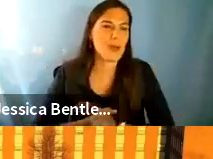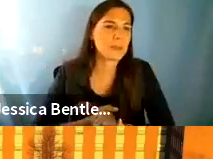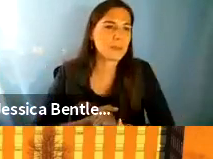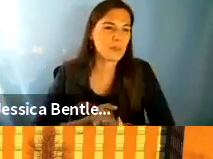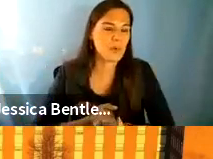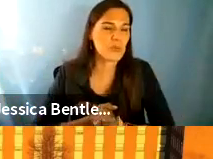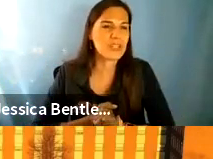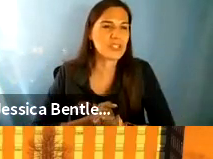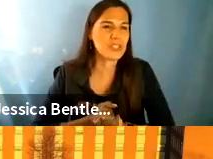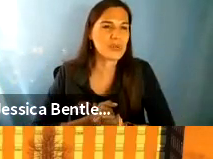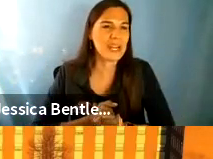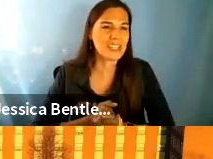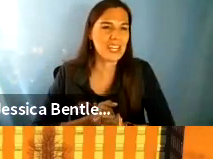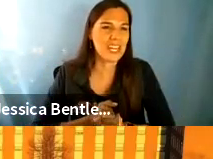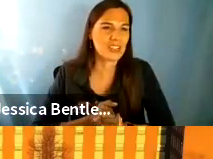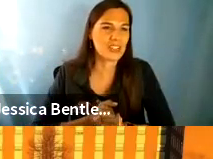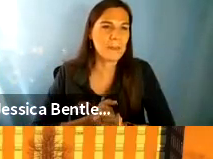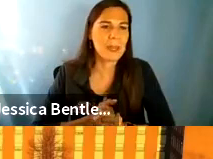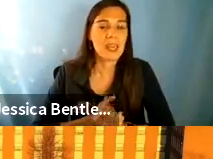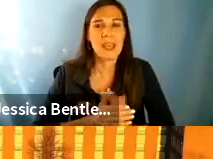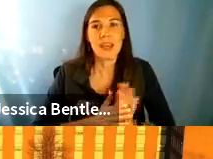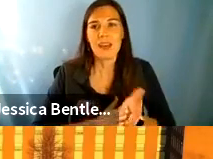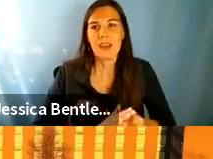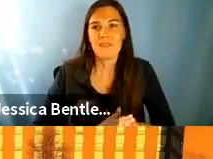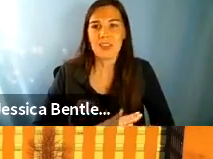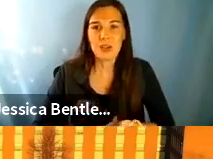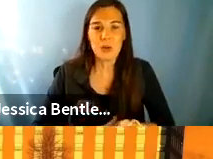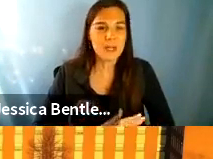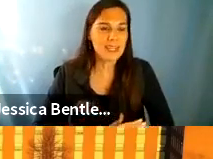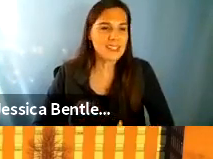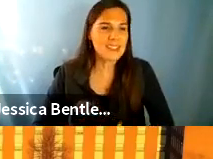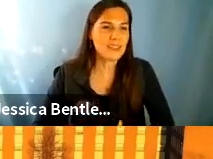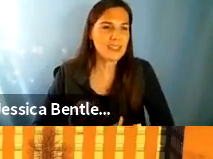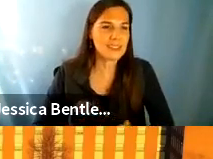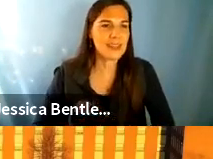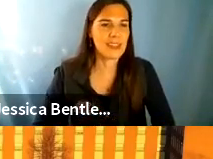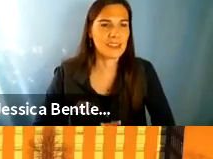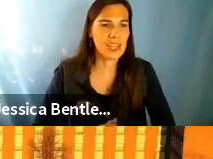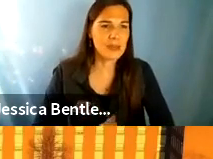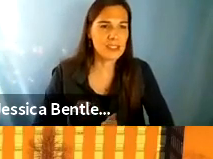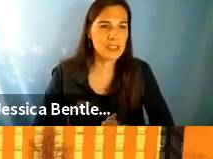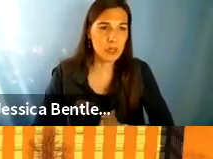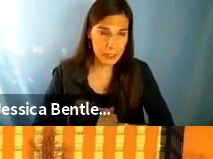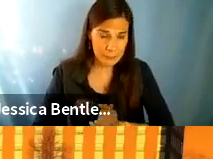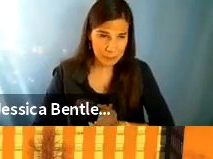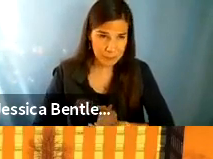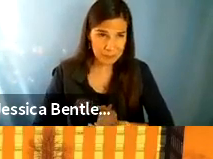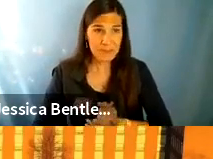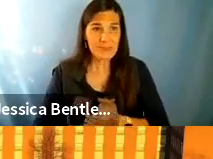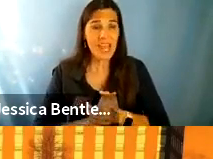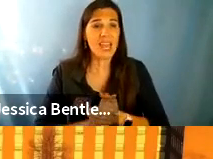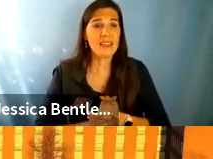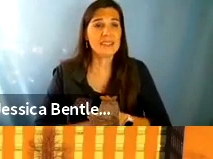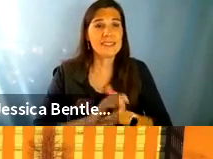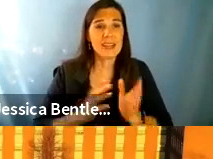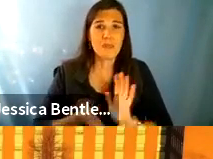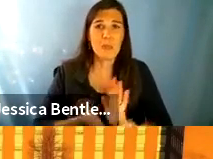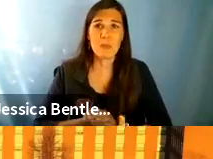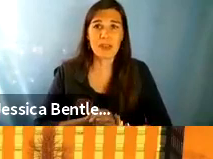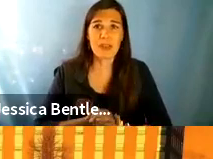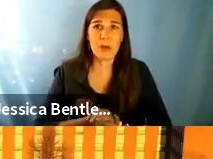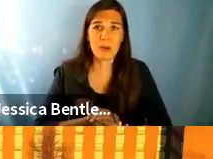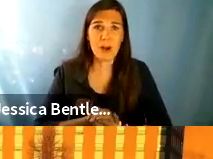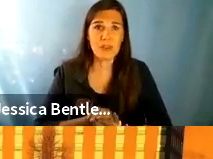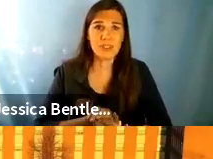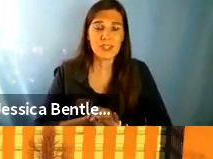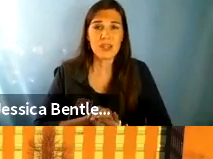worlds when you do educational. Video relay service is another type of interpreting. And this is how deaf people